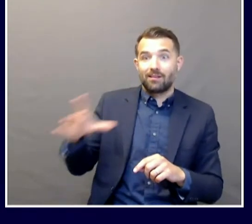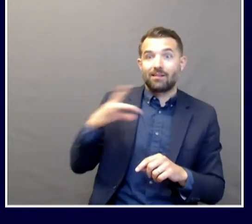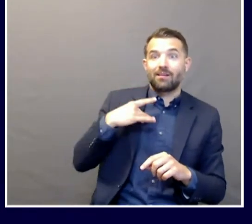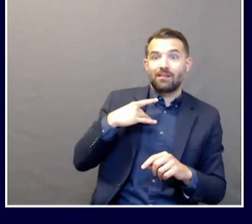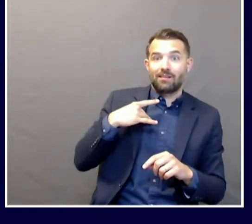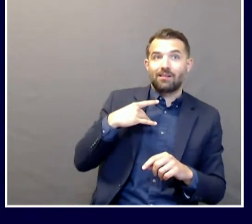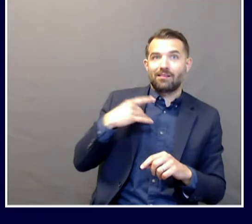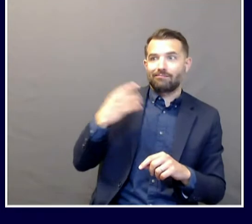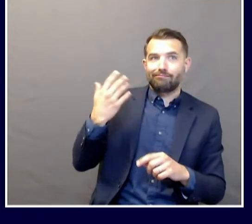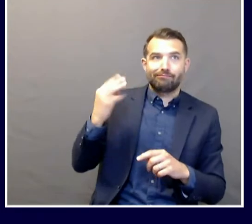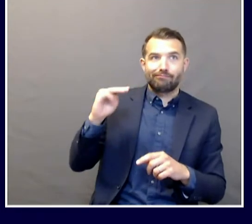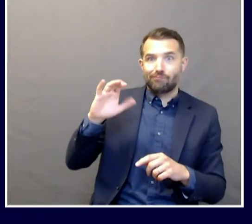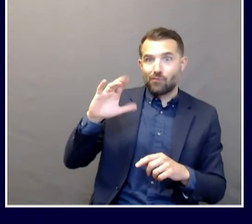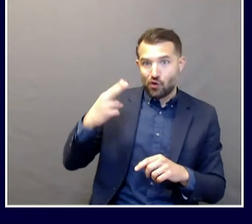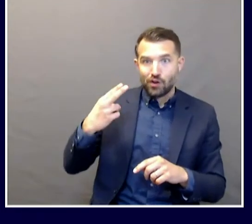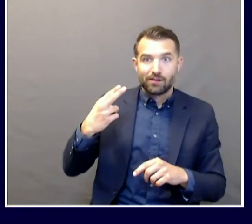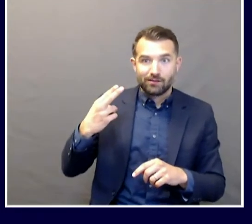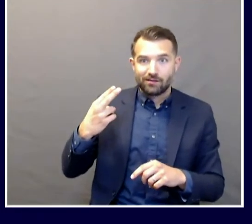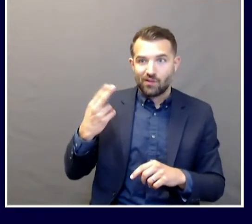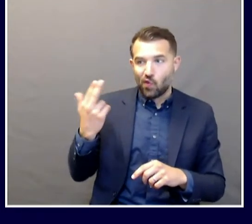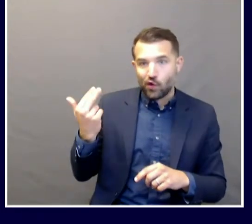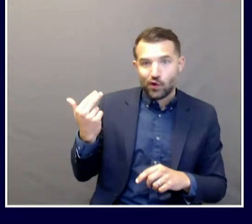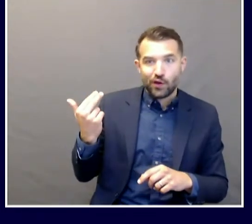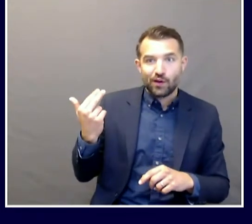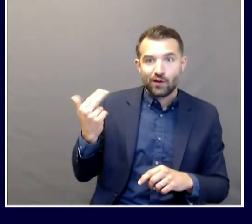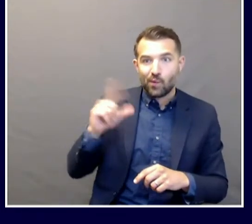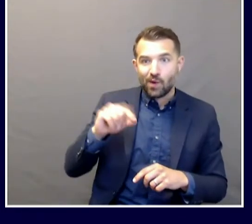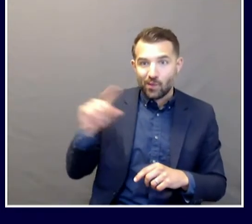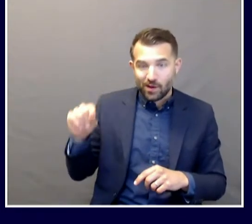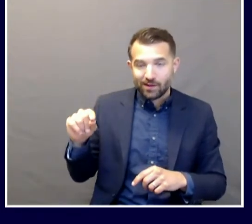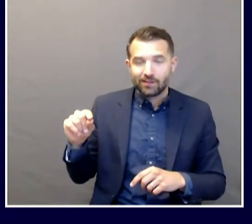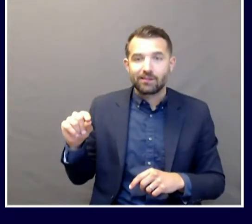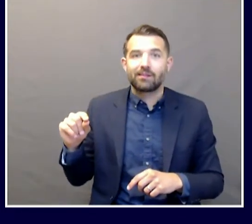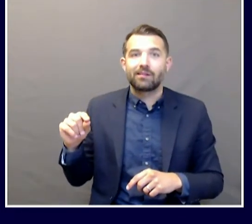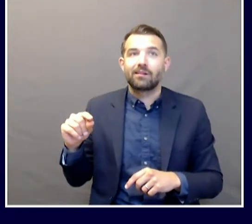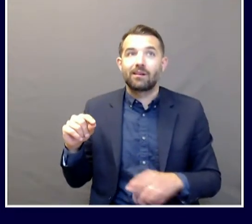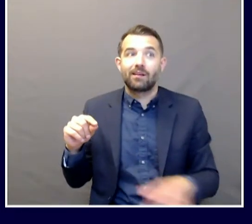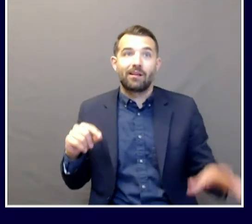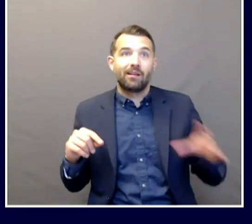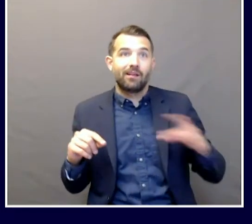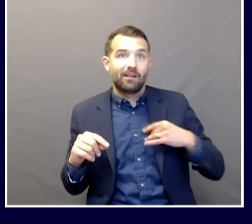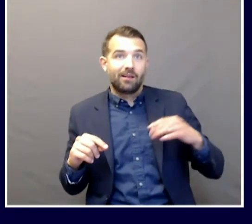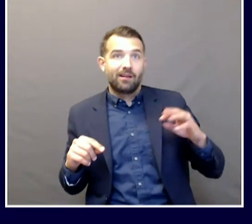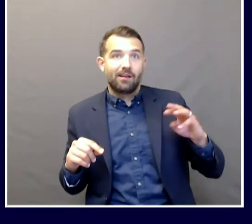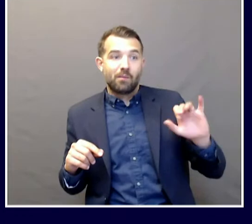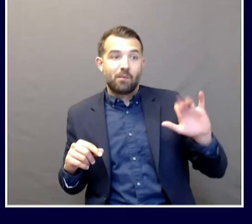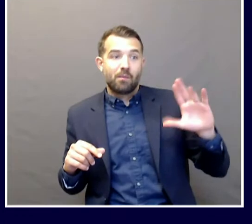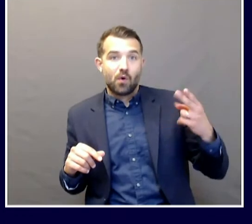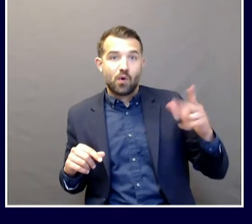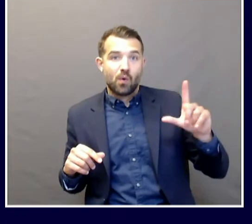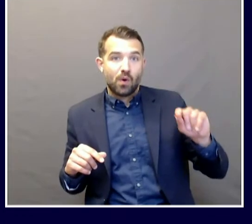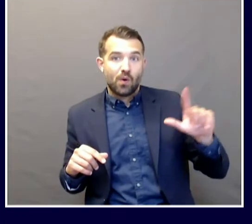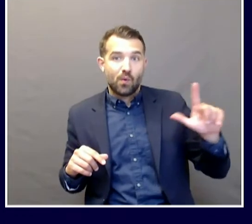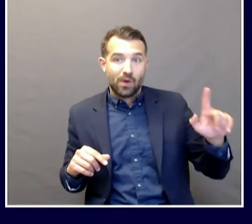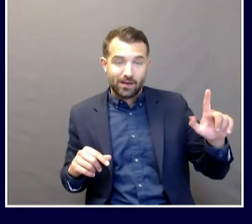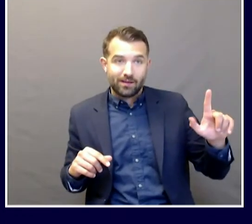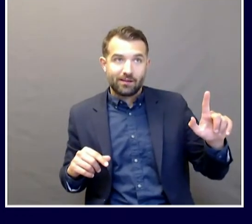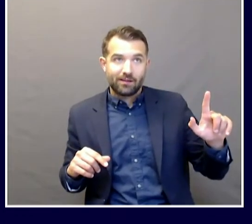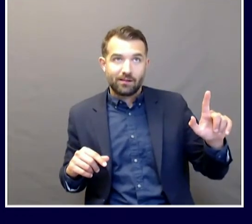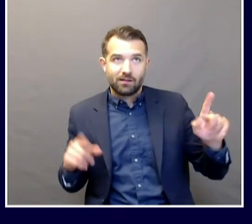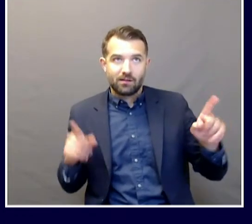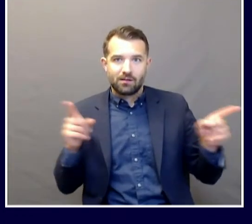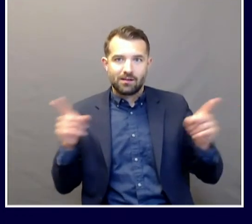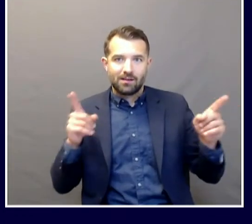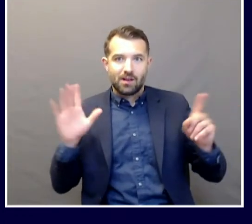on March 13th of this year versus last year does. So we build models that have different assumptions in it. How long that immunity